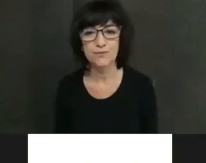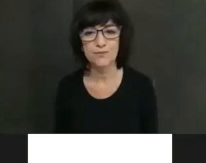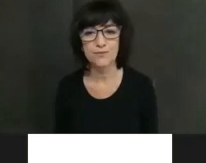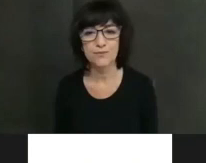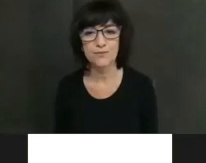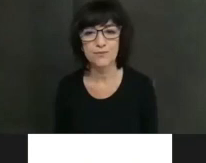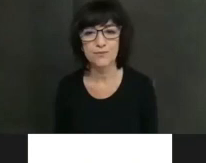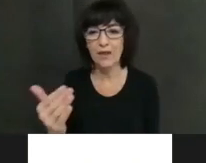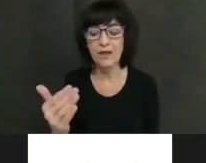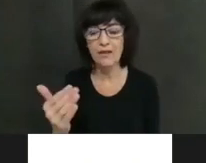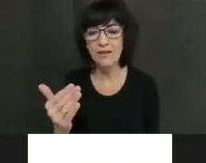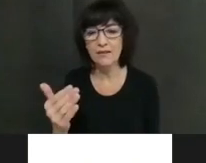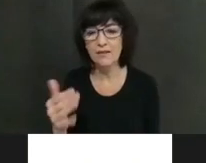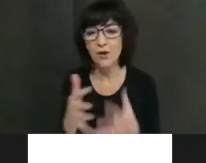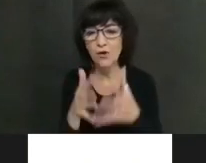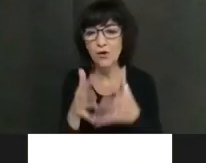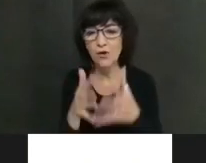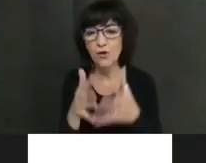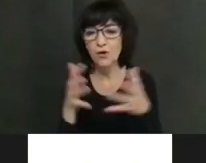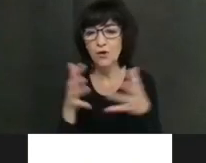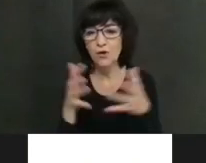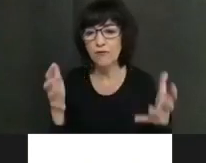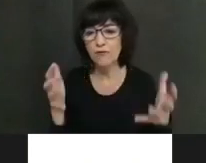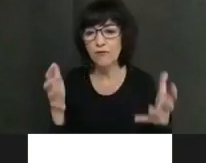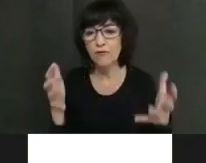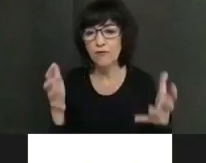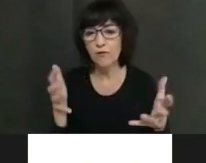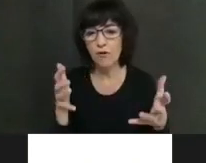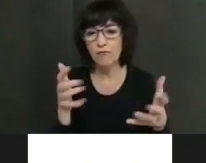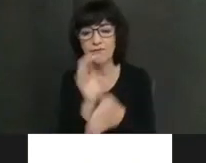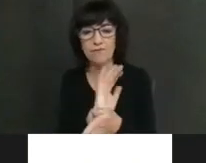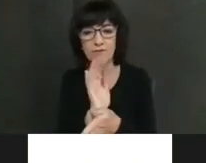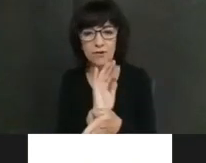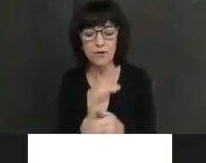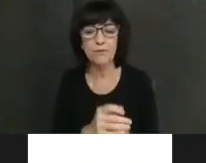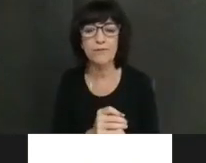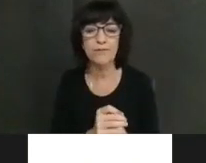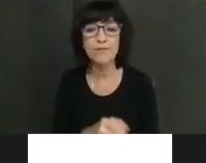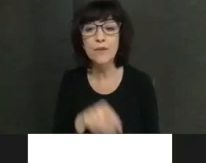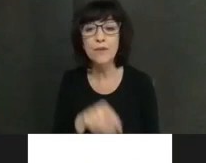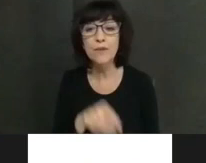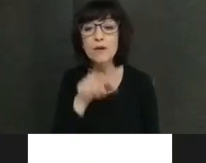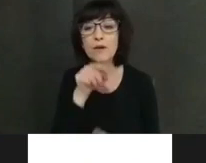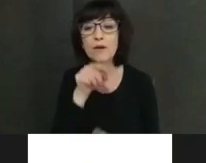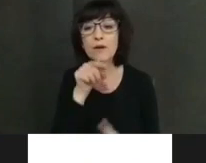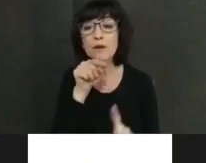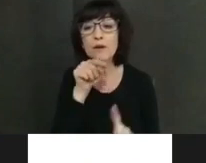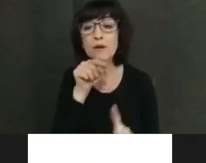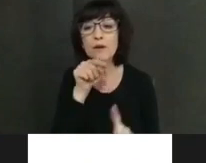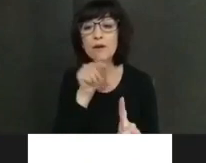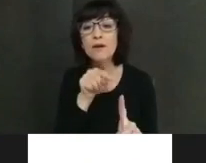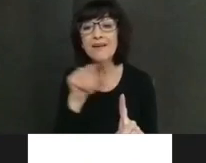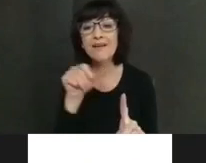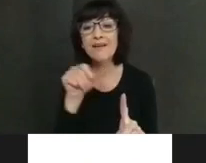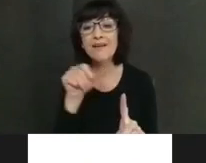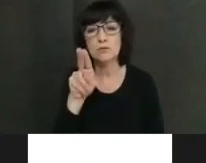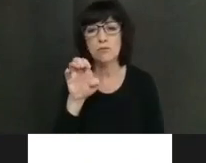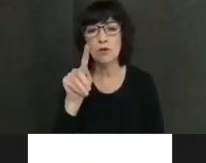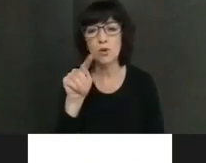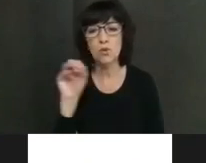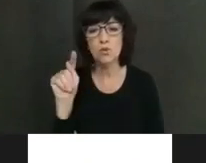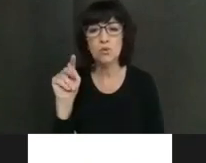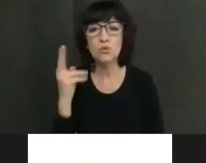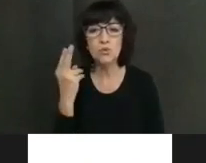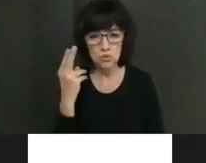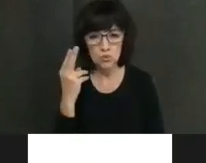Thank you very much for watching that video. As Jill has mentioned, this app uses what's called Bluetooth technology. It's a low energy